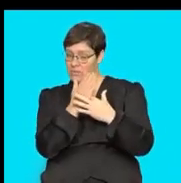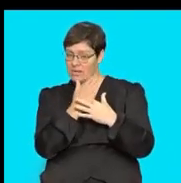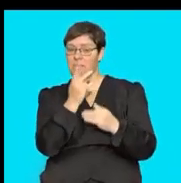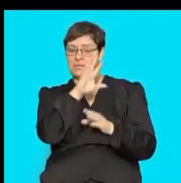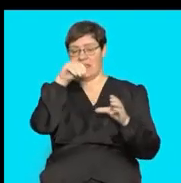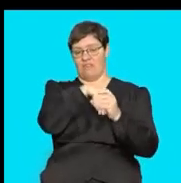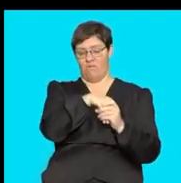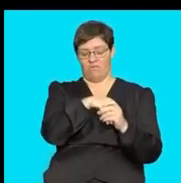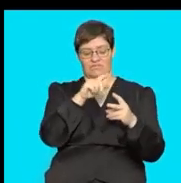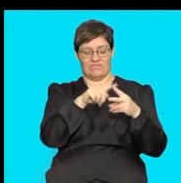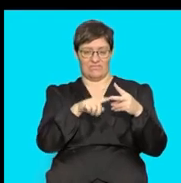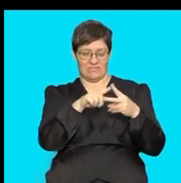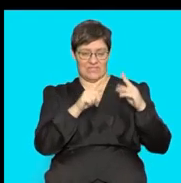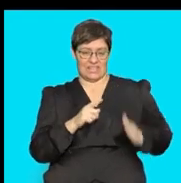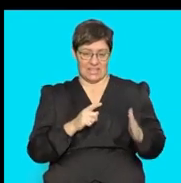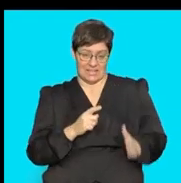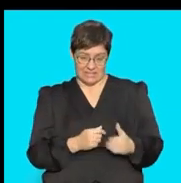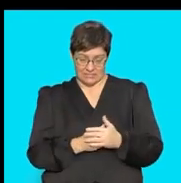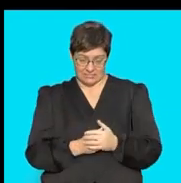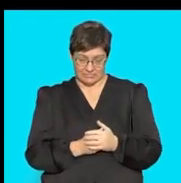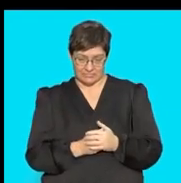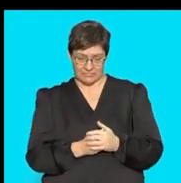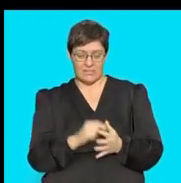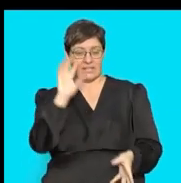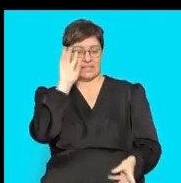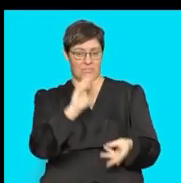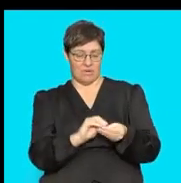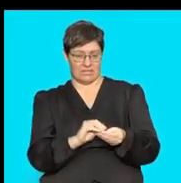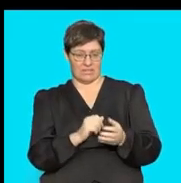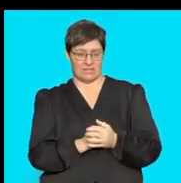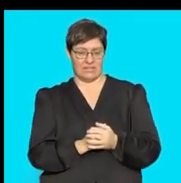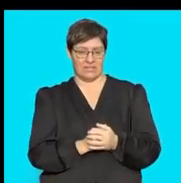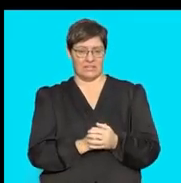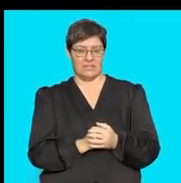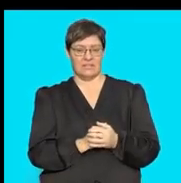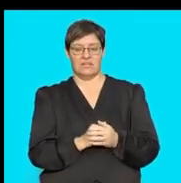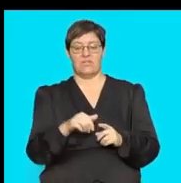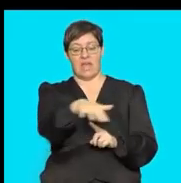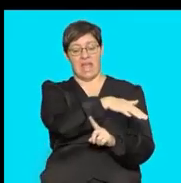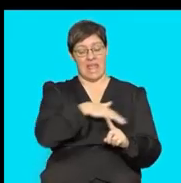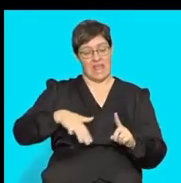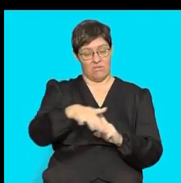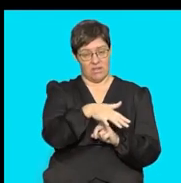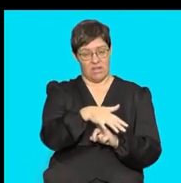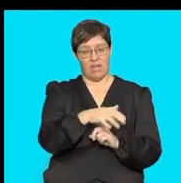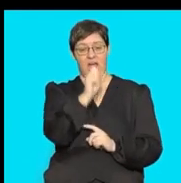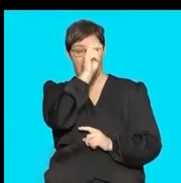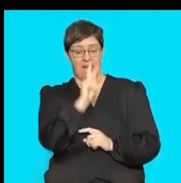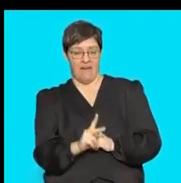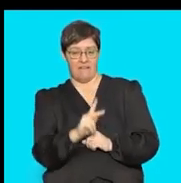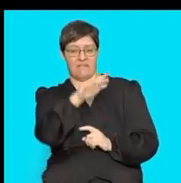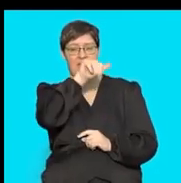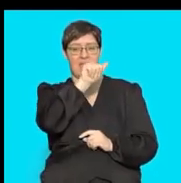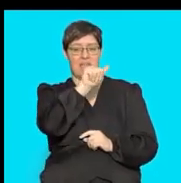the included angle. So let's summarize that quickly. So area is